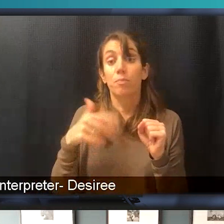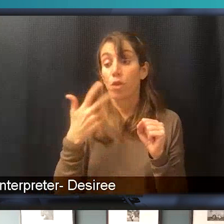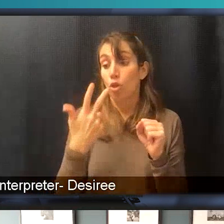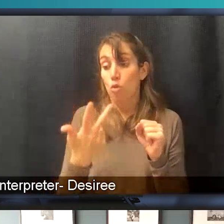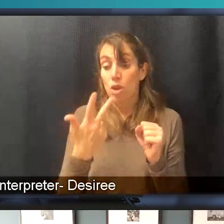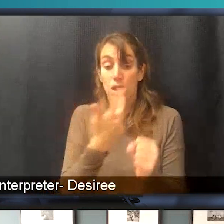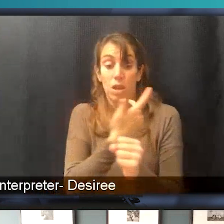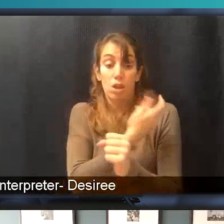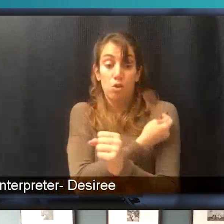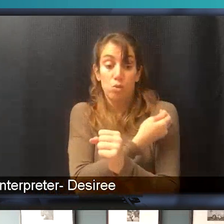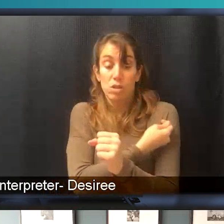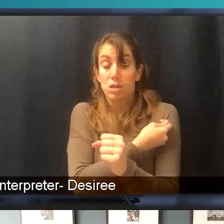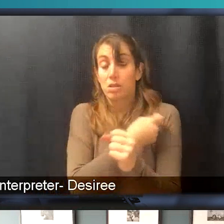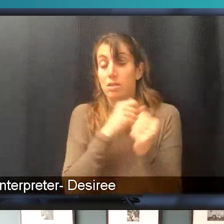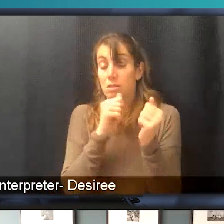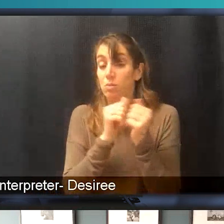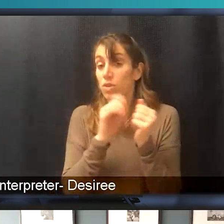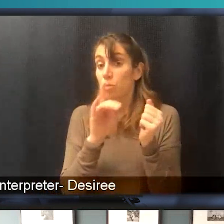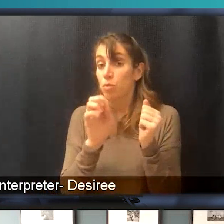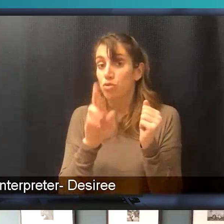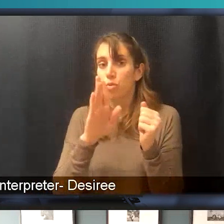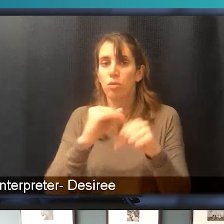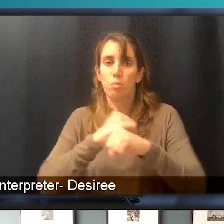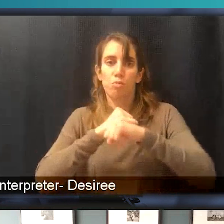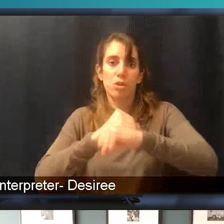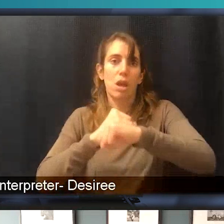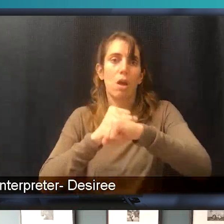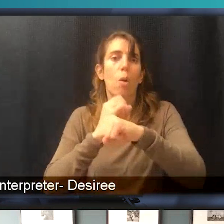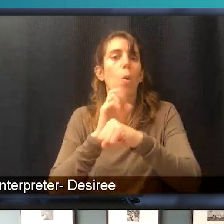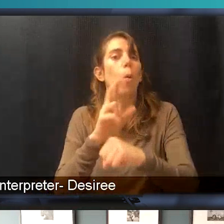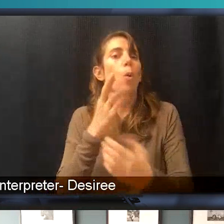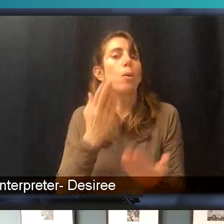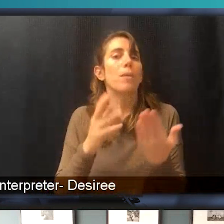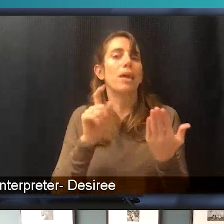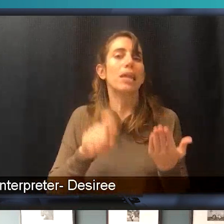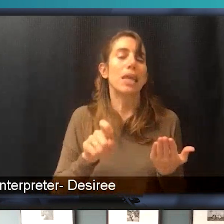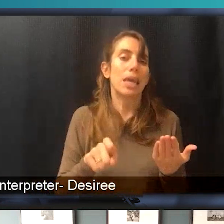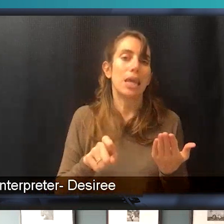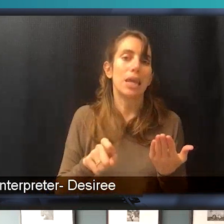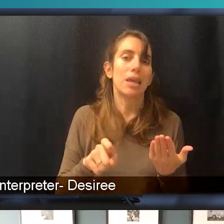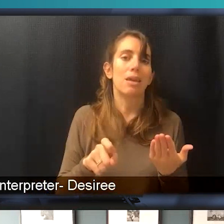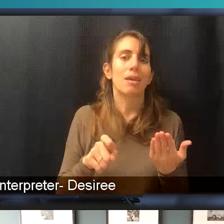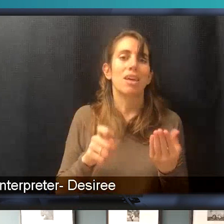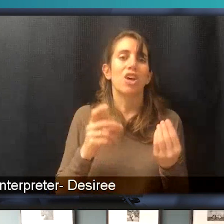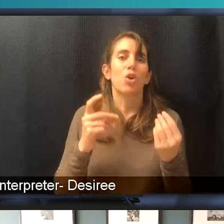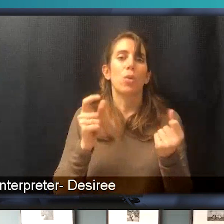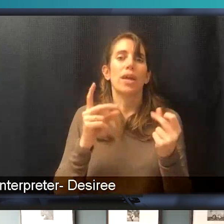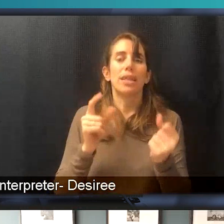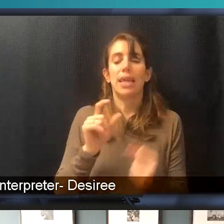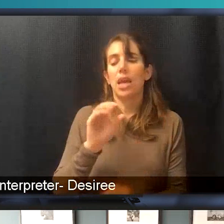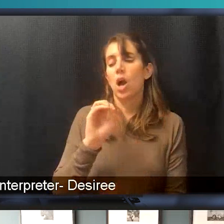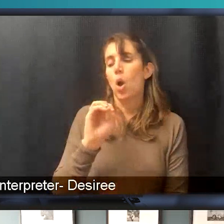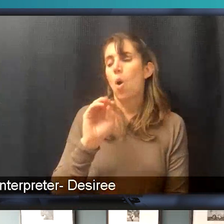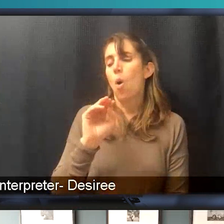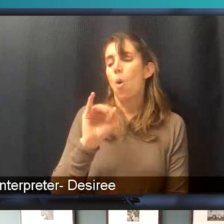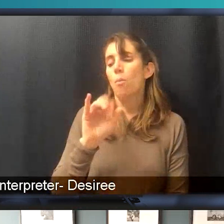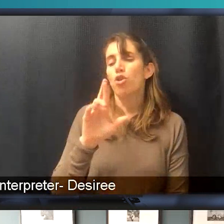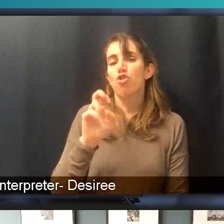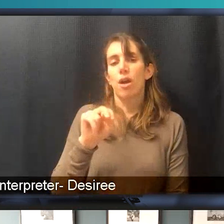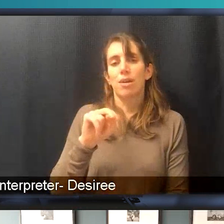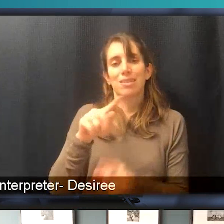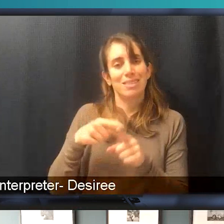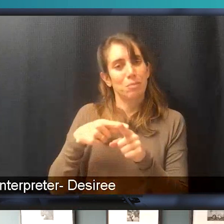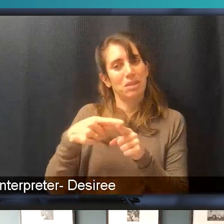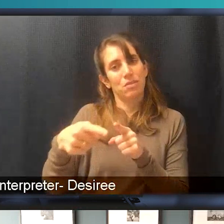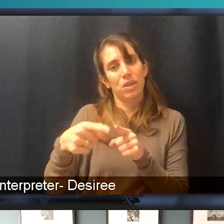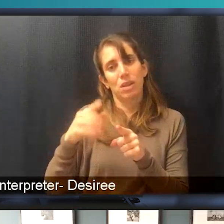against infection quite well, or we might need to be trying to very quickly have an Omicron-specific booster and kind of